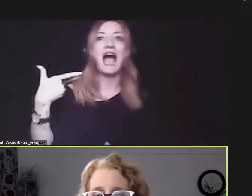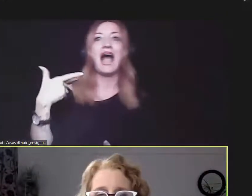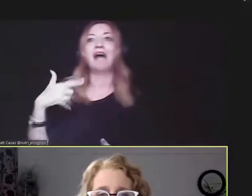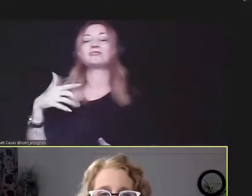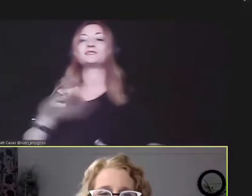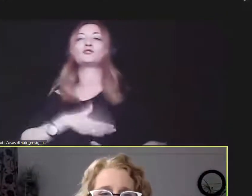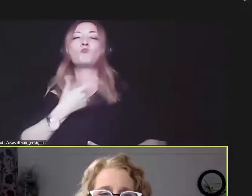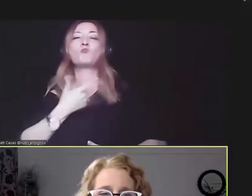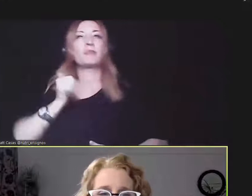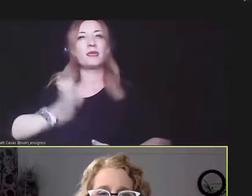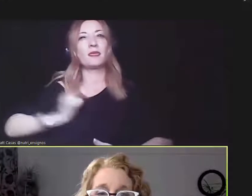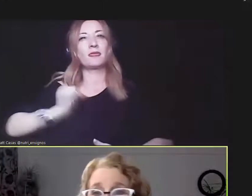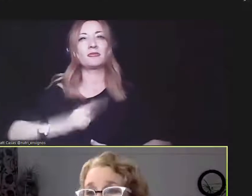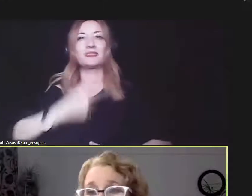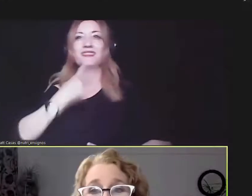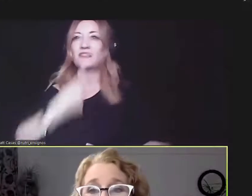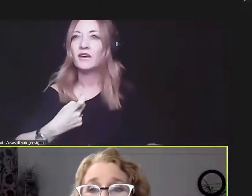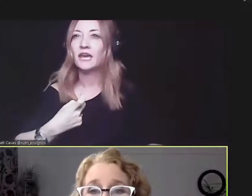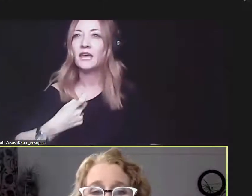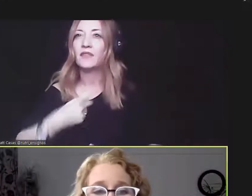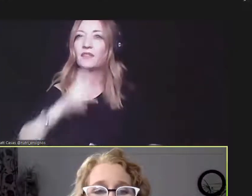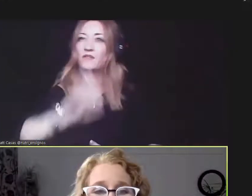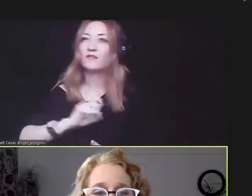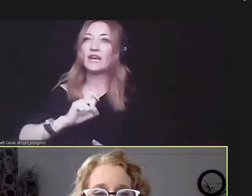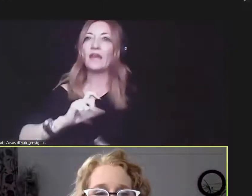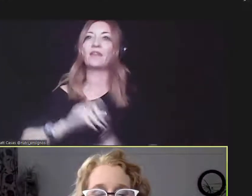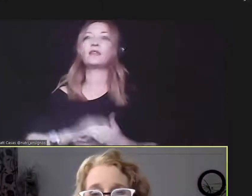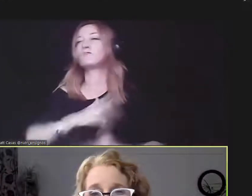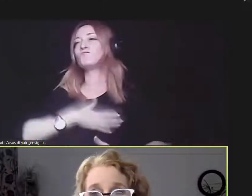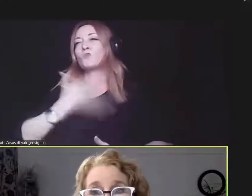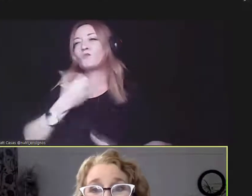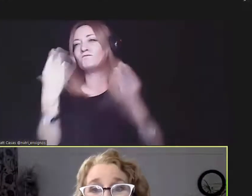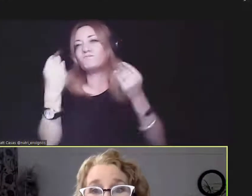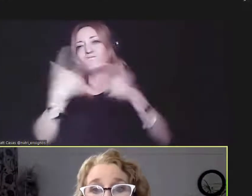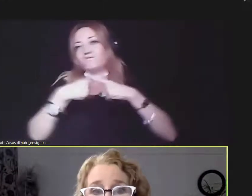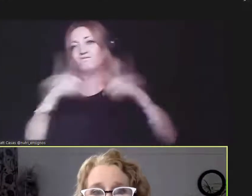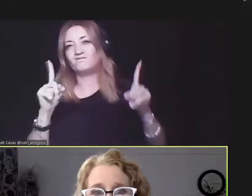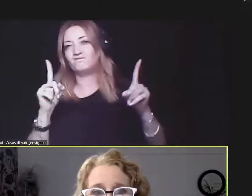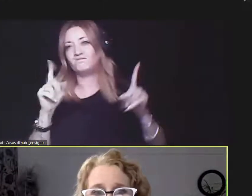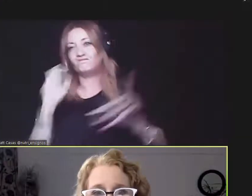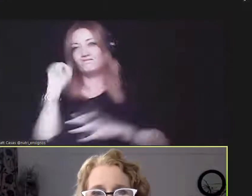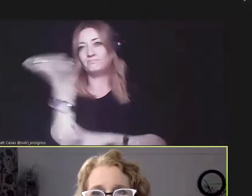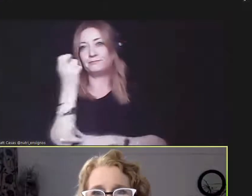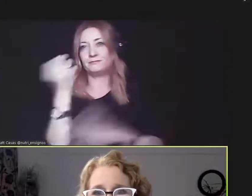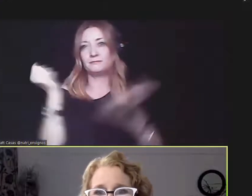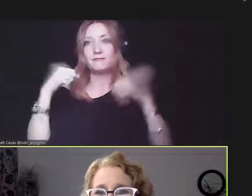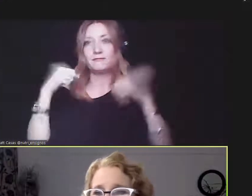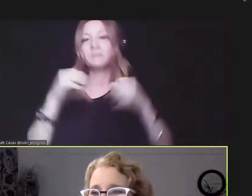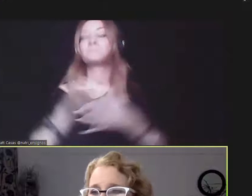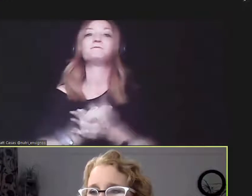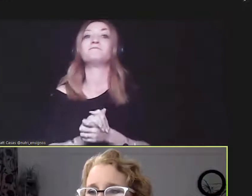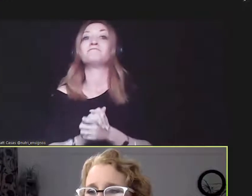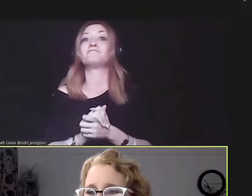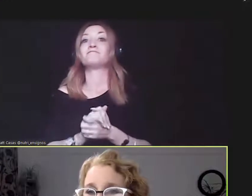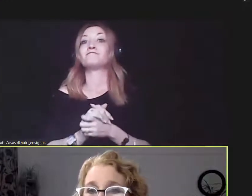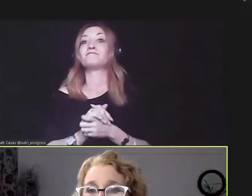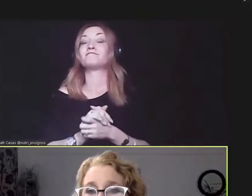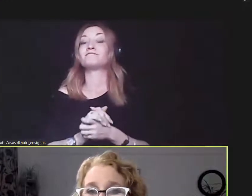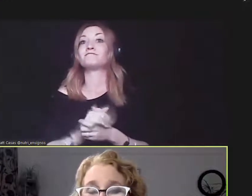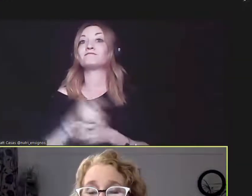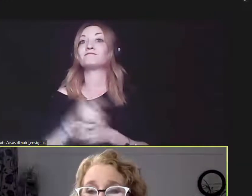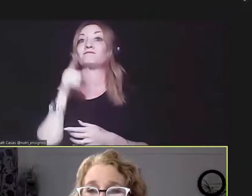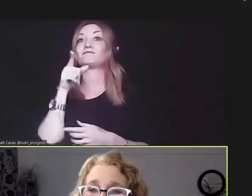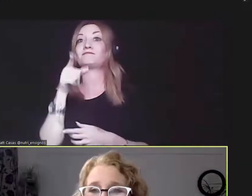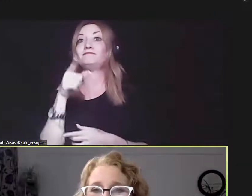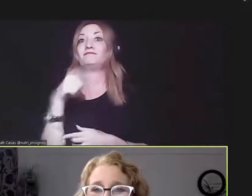things. So yeah, there's so many statistics. It's unbelievable. But now